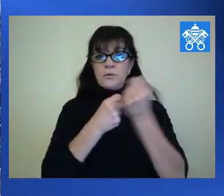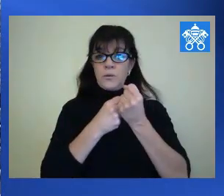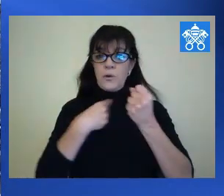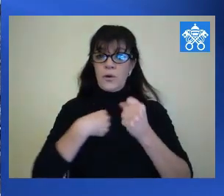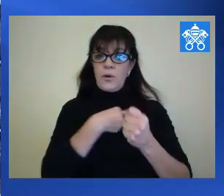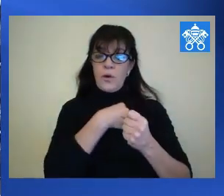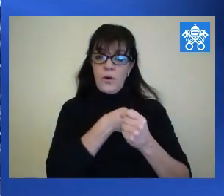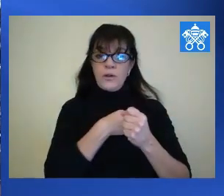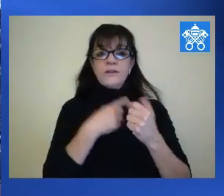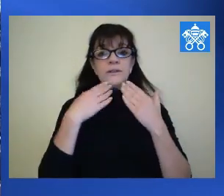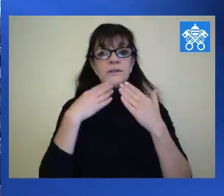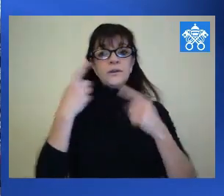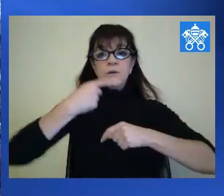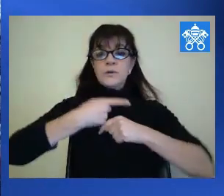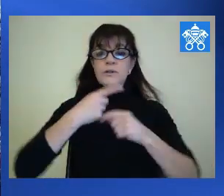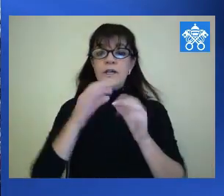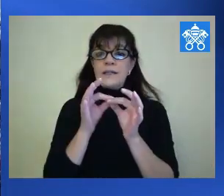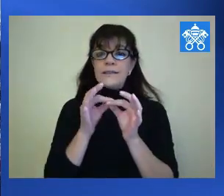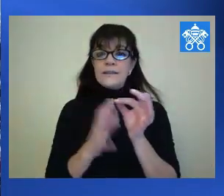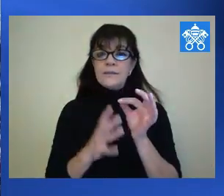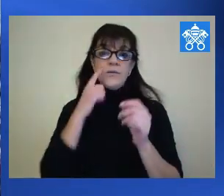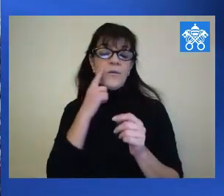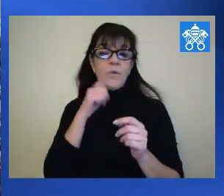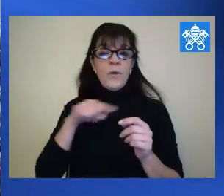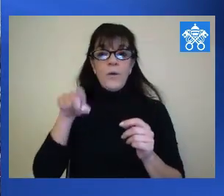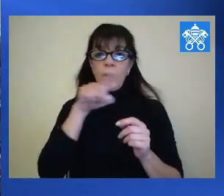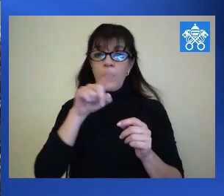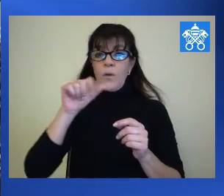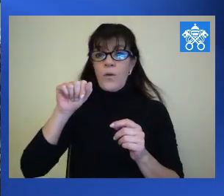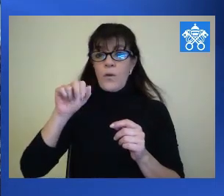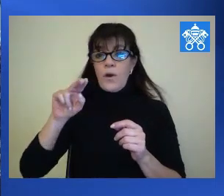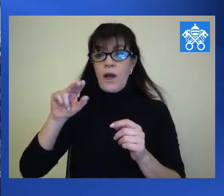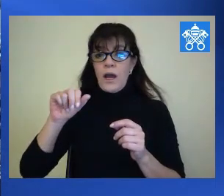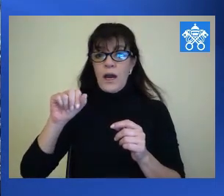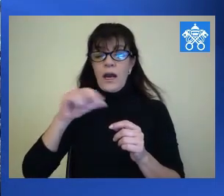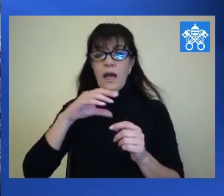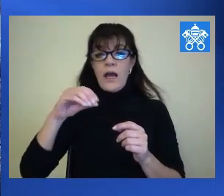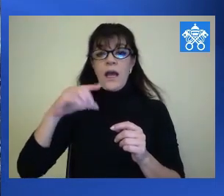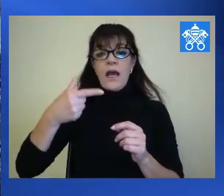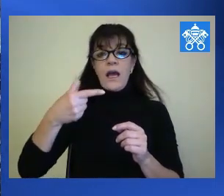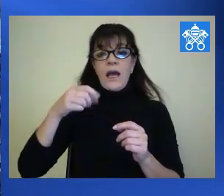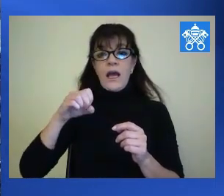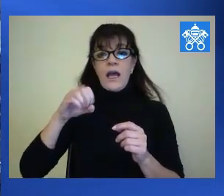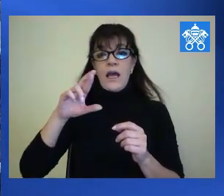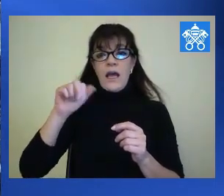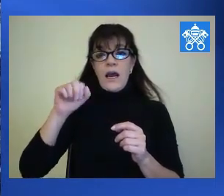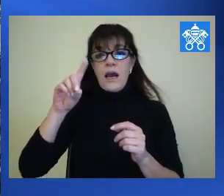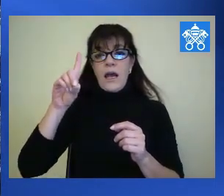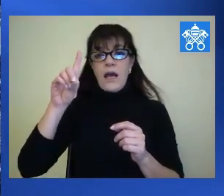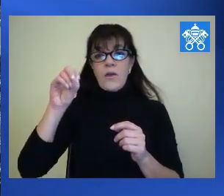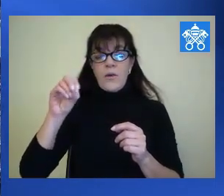app, our Vatican radio app, perhaps through our English Vatican News web